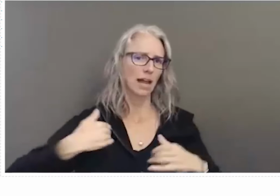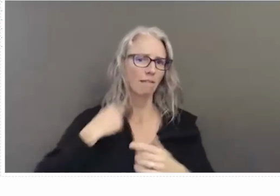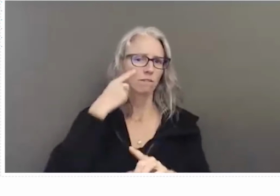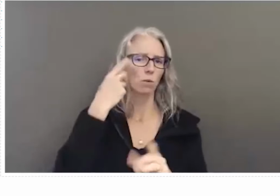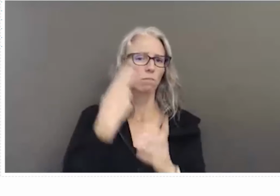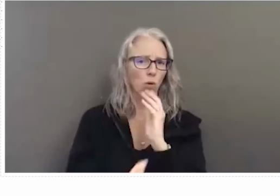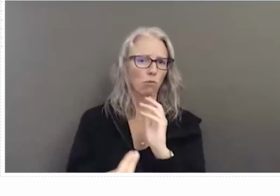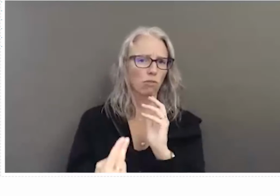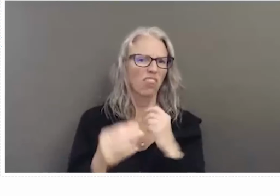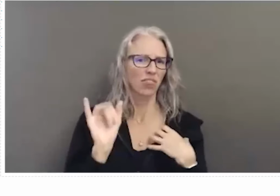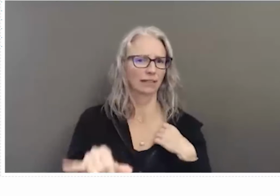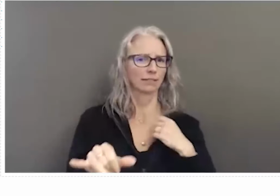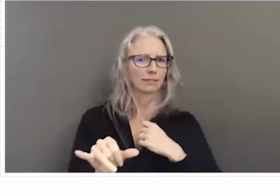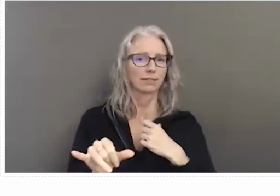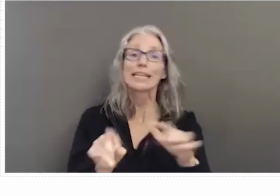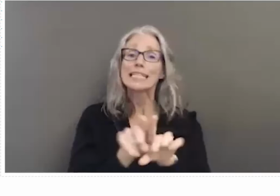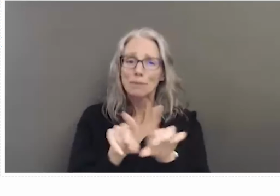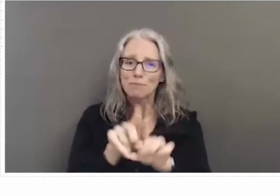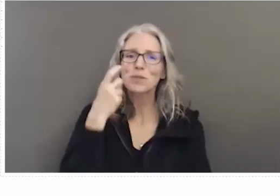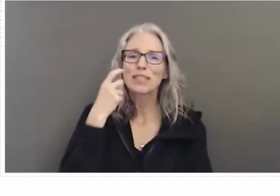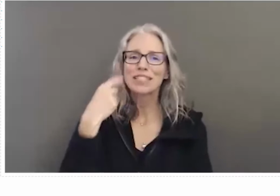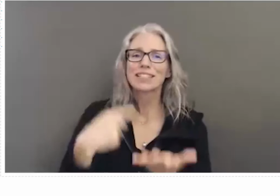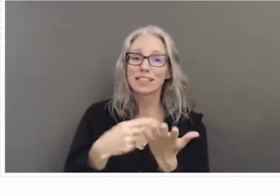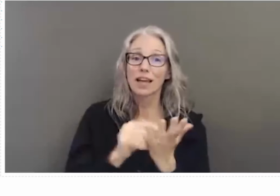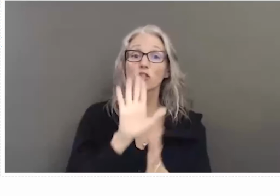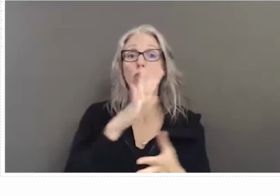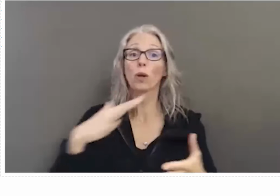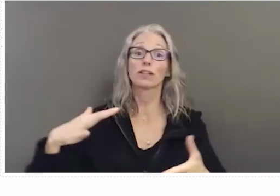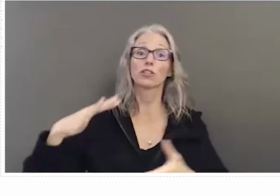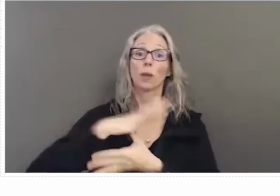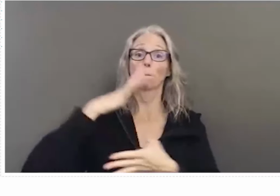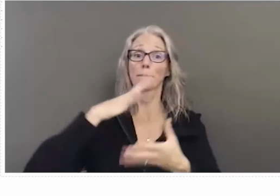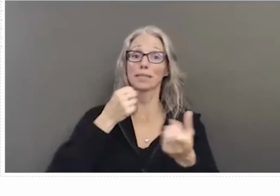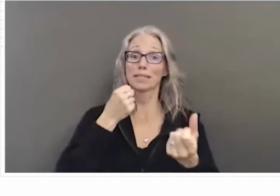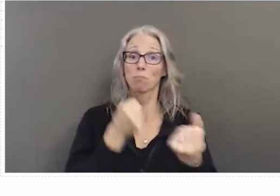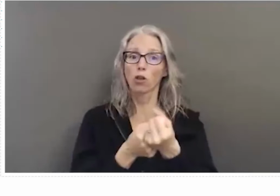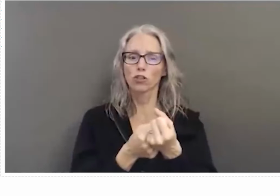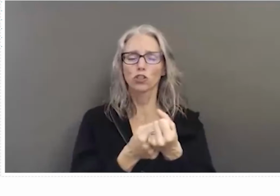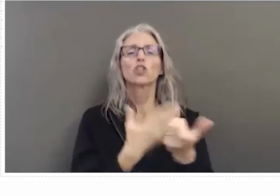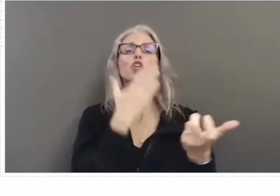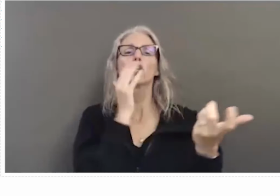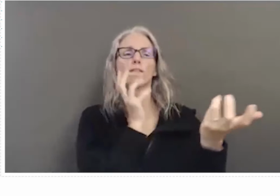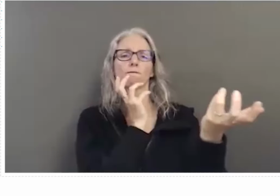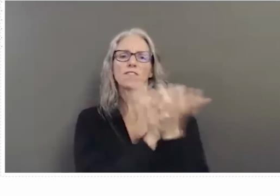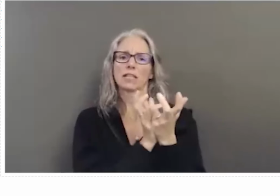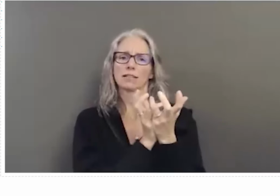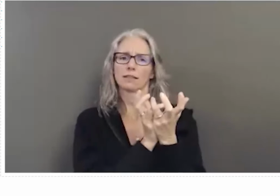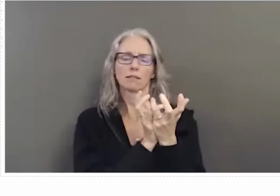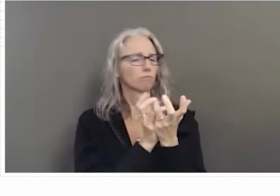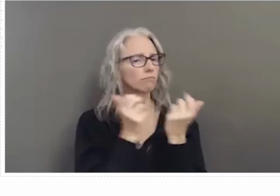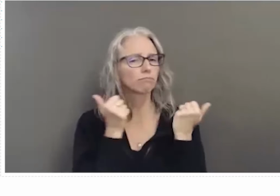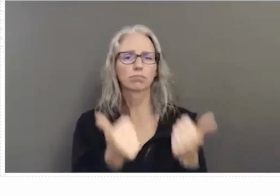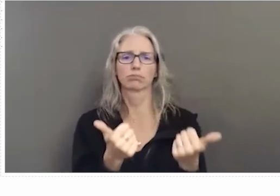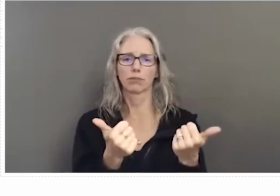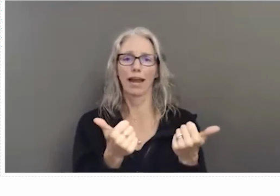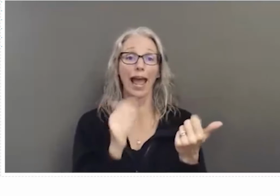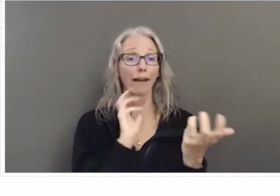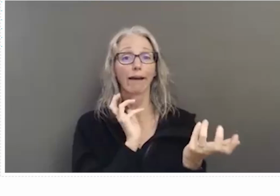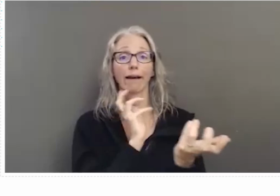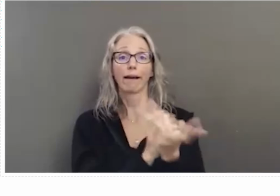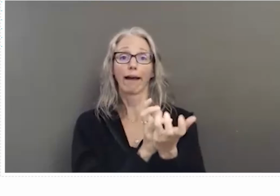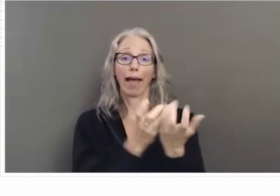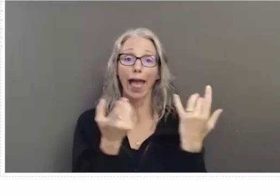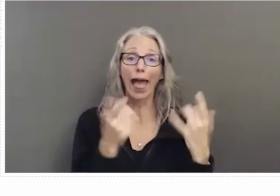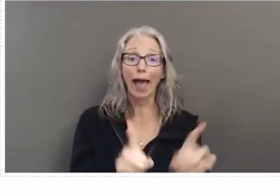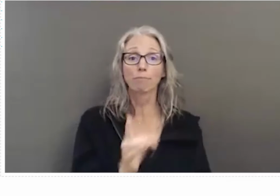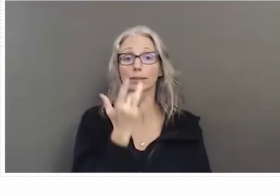like that's the right fit. And that doesn't come by accident. So congratulations on that. And thanks for